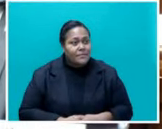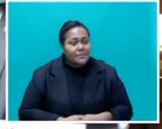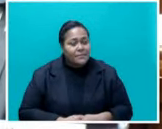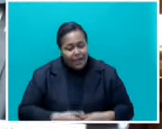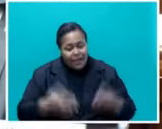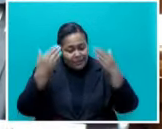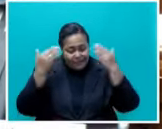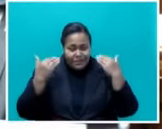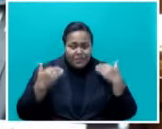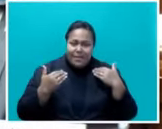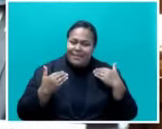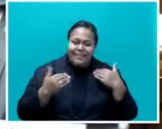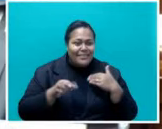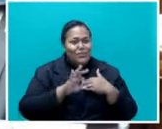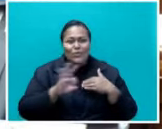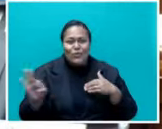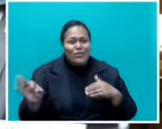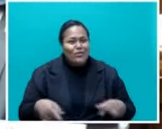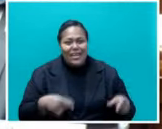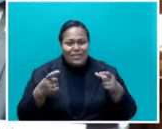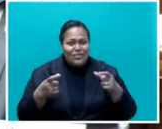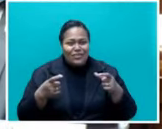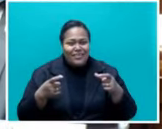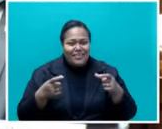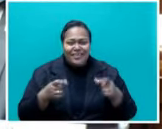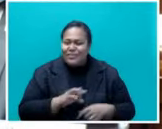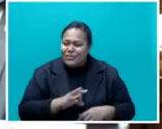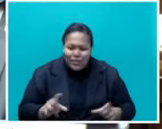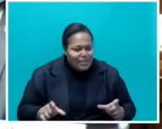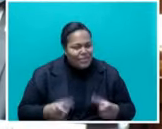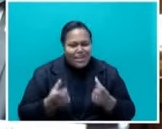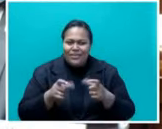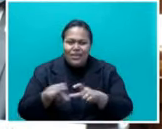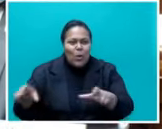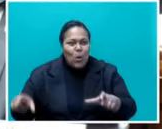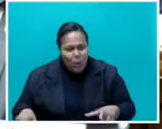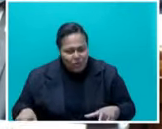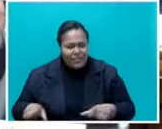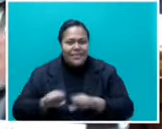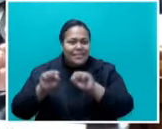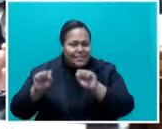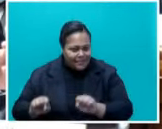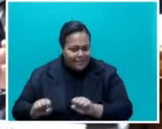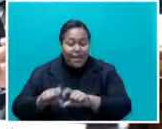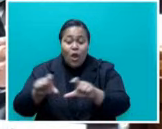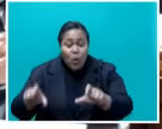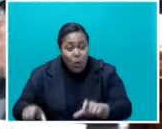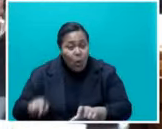it is not challenging the court's decision. The court said, as the law was